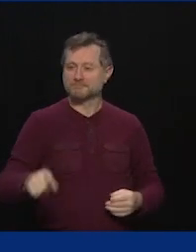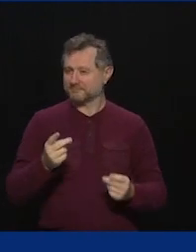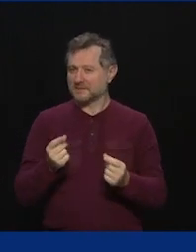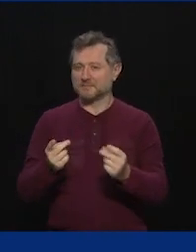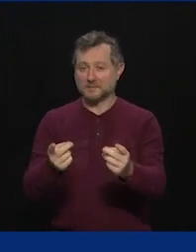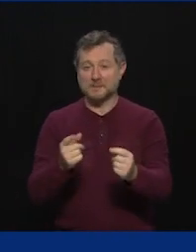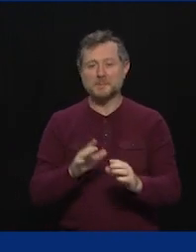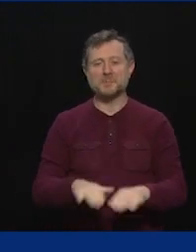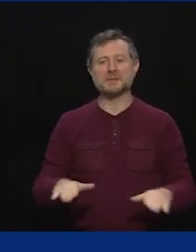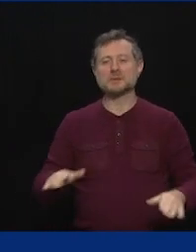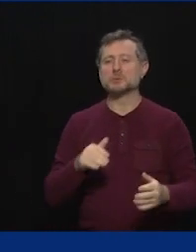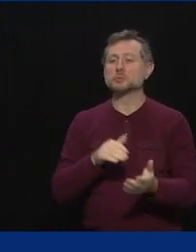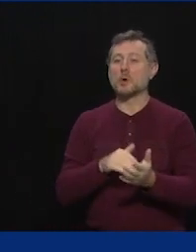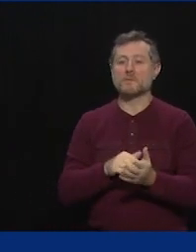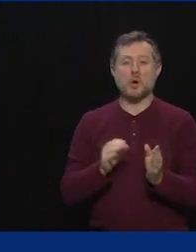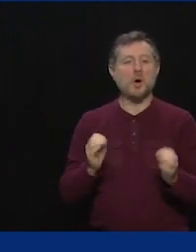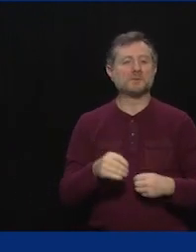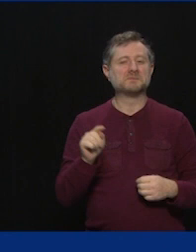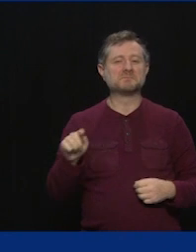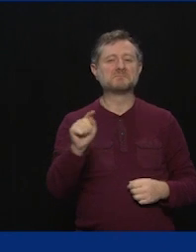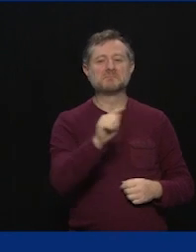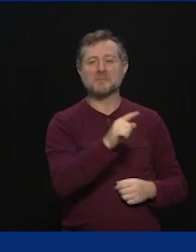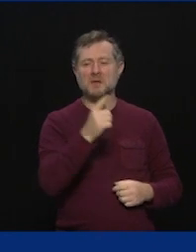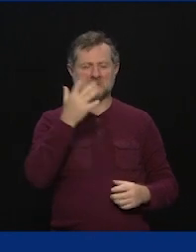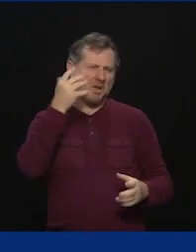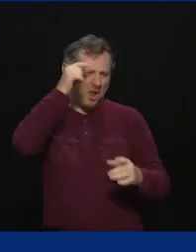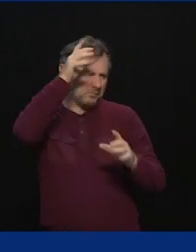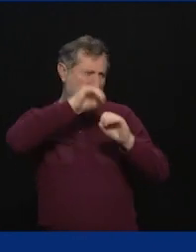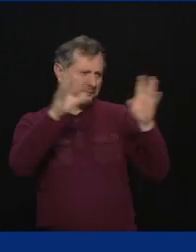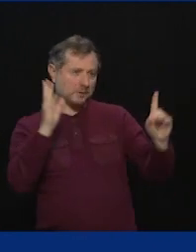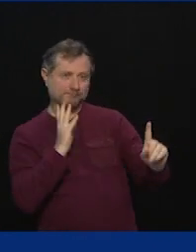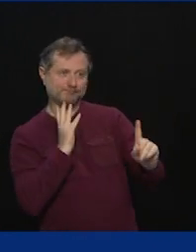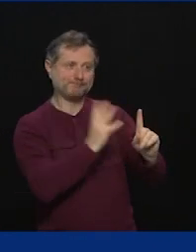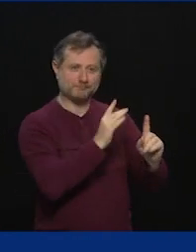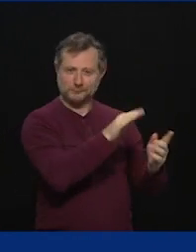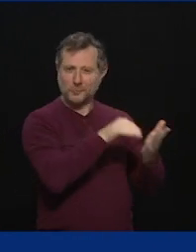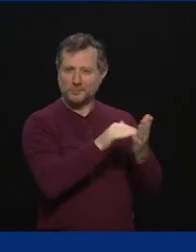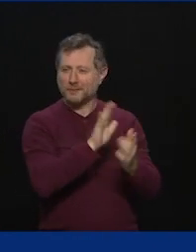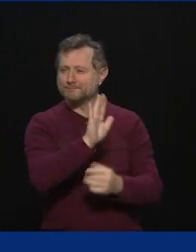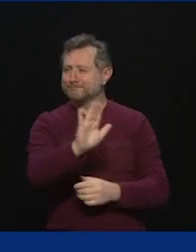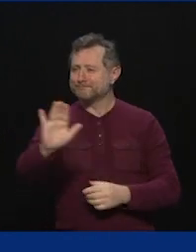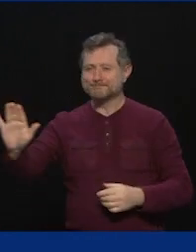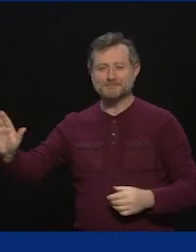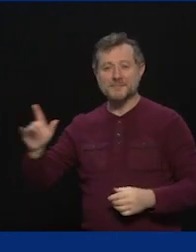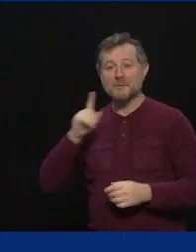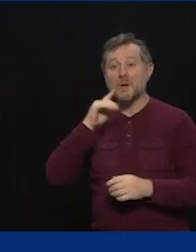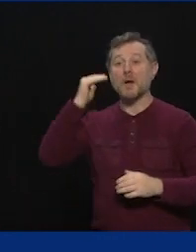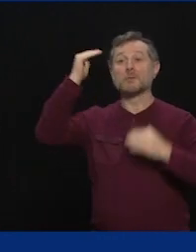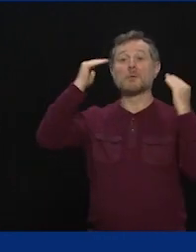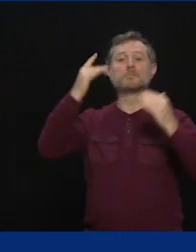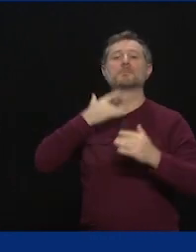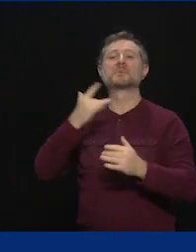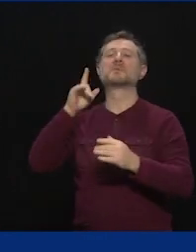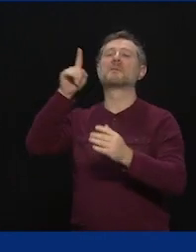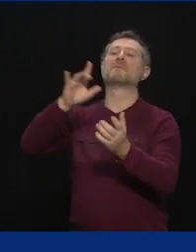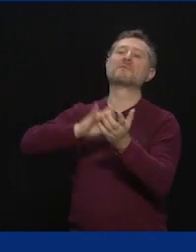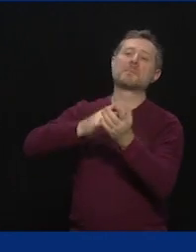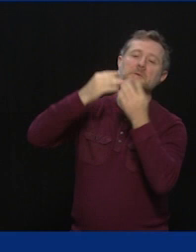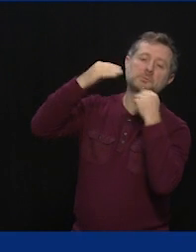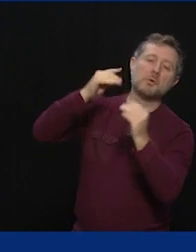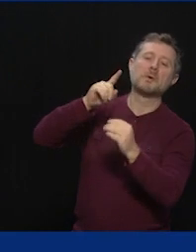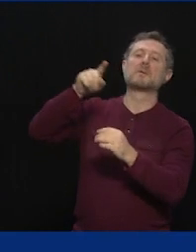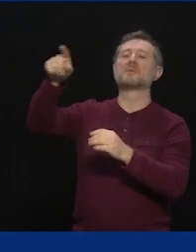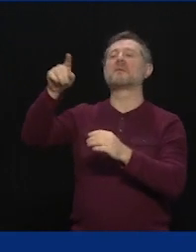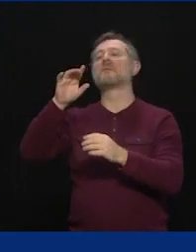most logical place. You know, a lot of adults are used to going into a pharmacy for their flu shot. I've done that myself, but I think when it comes to your